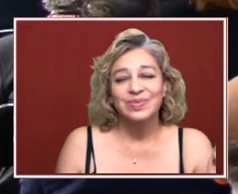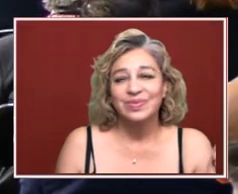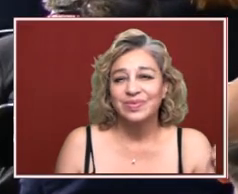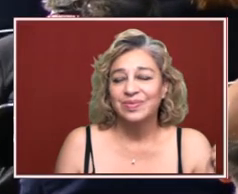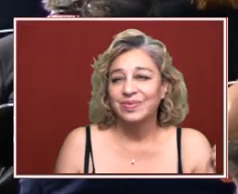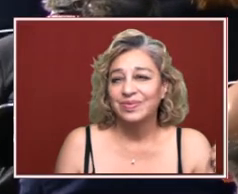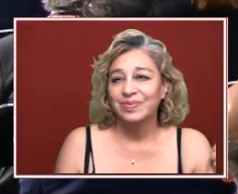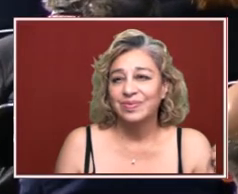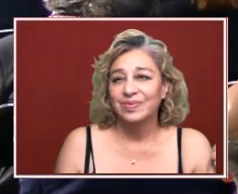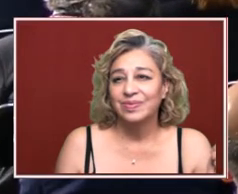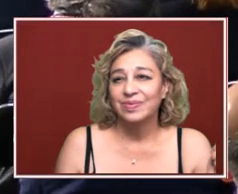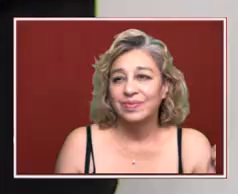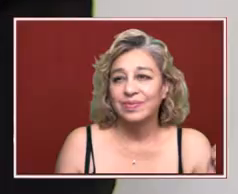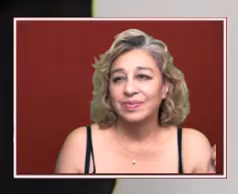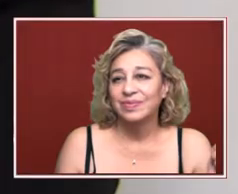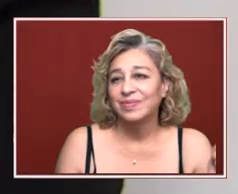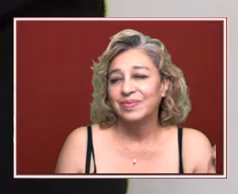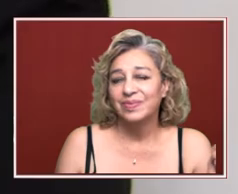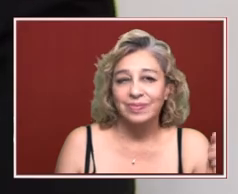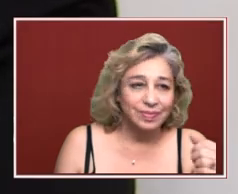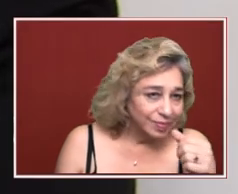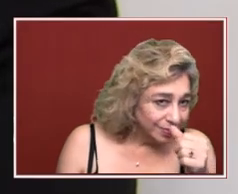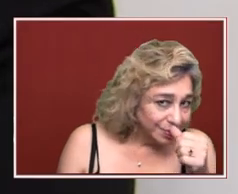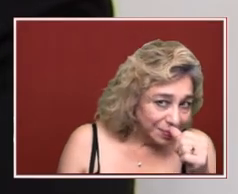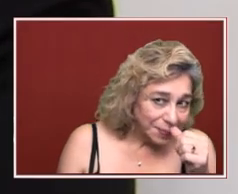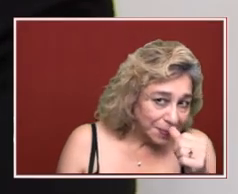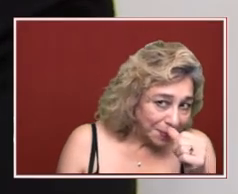Toda la negociación que